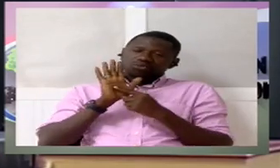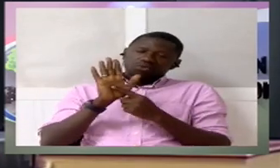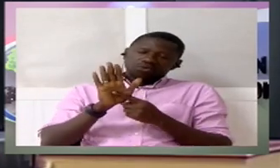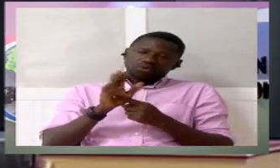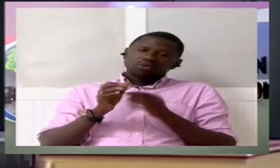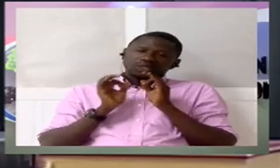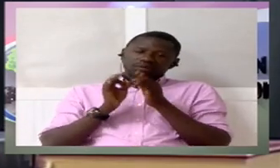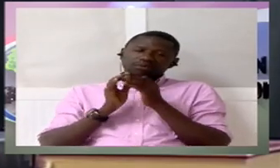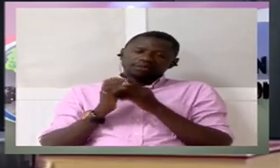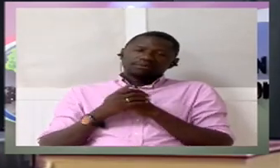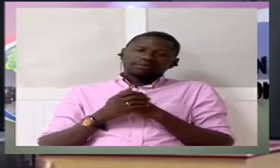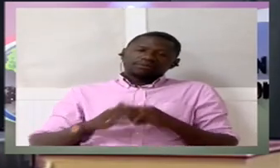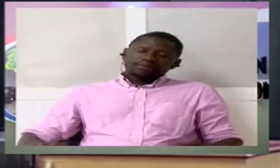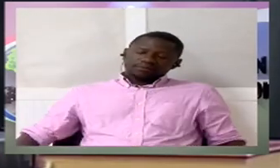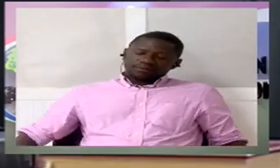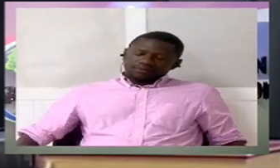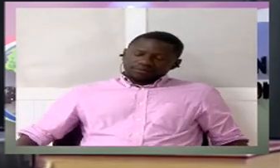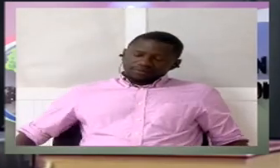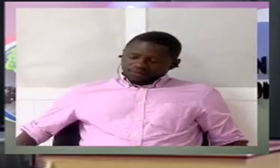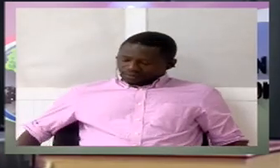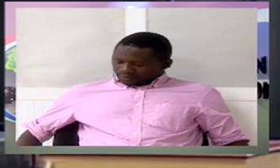nga tentuka jayi ka ati.